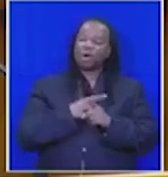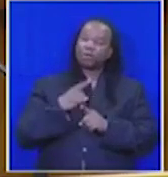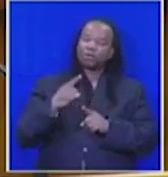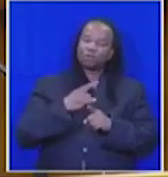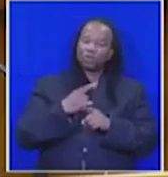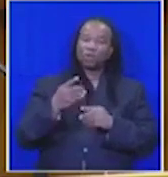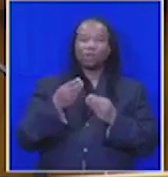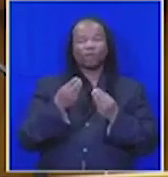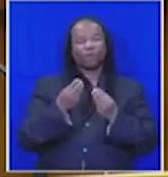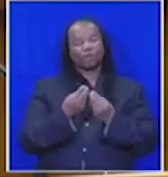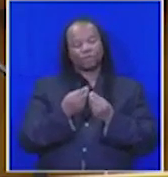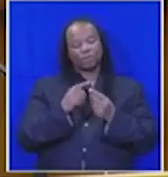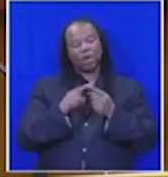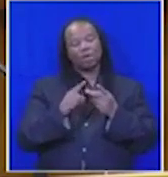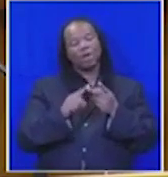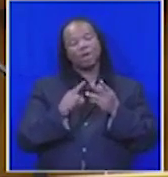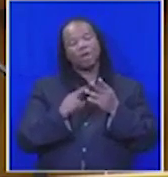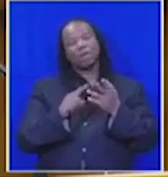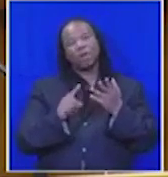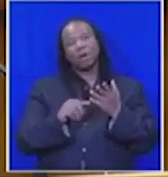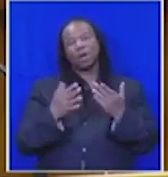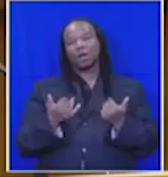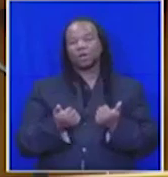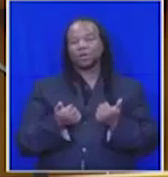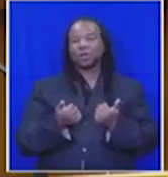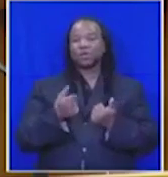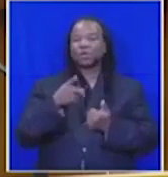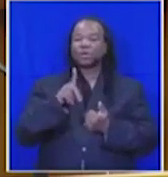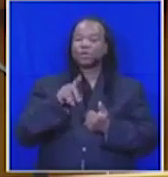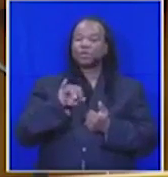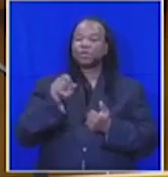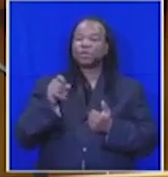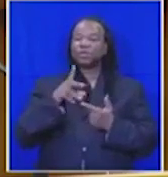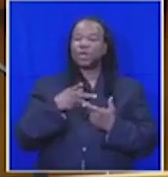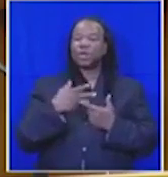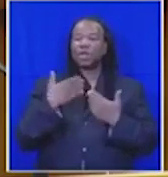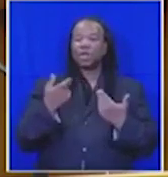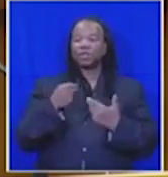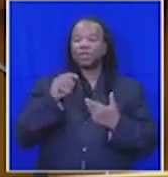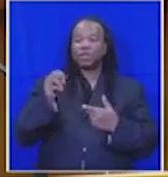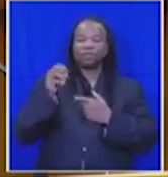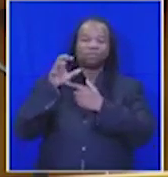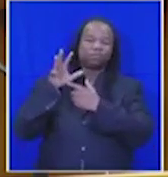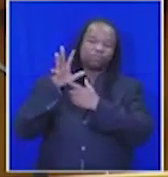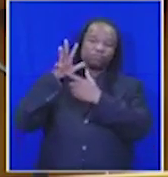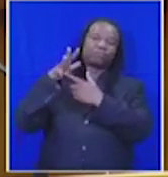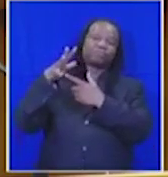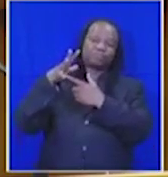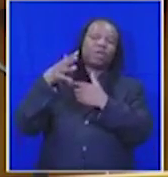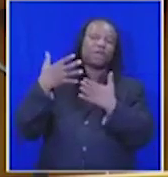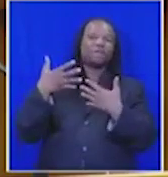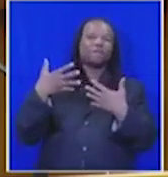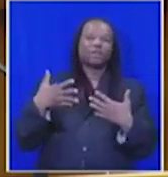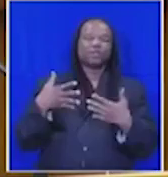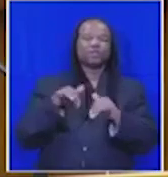critical milestones. We have finalized the digital terrestrial TV and direct-to-home standards in